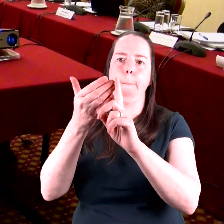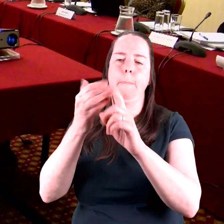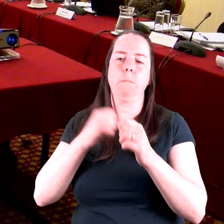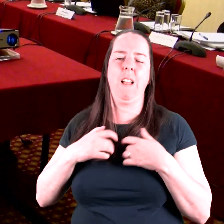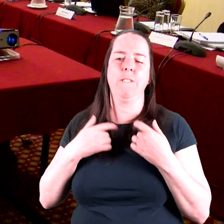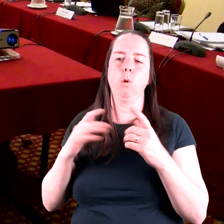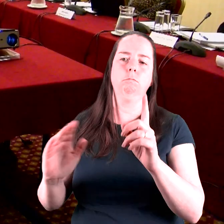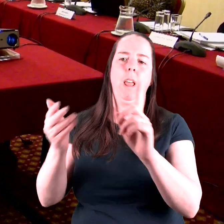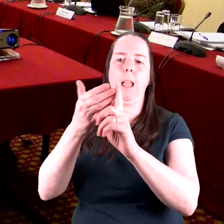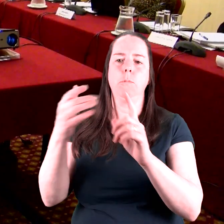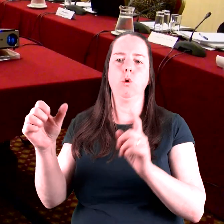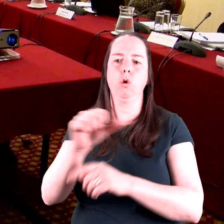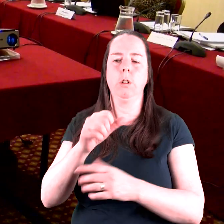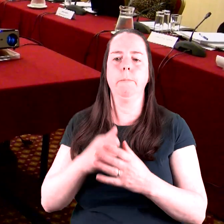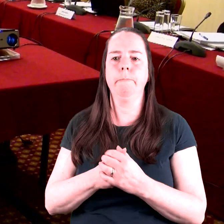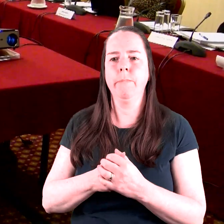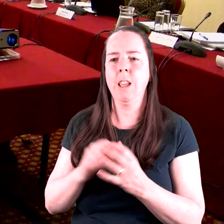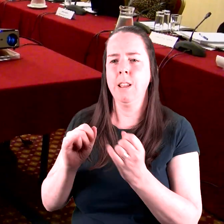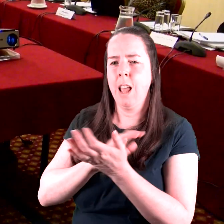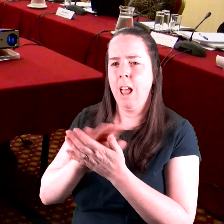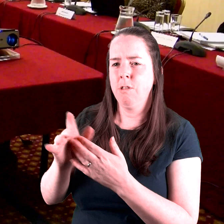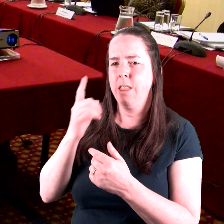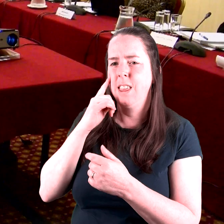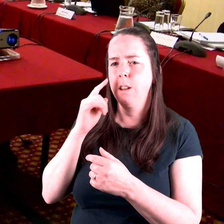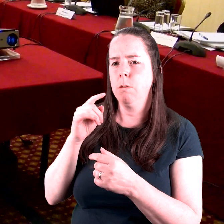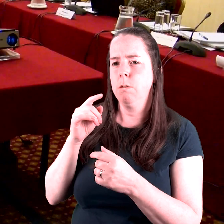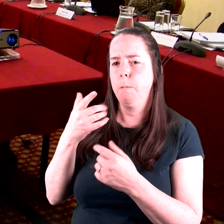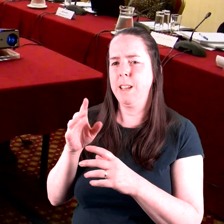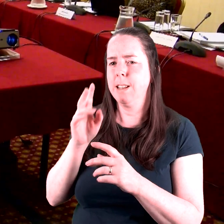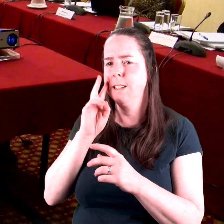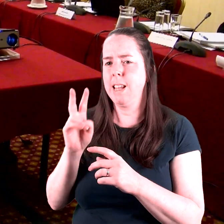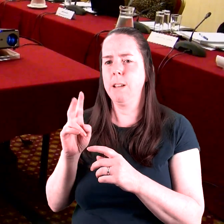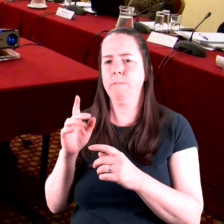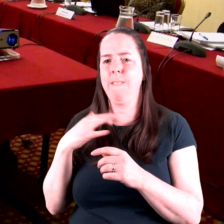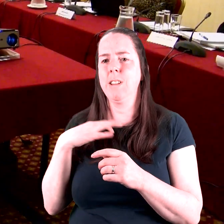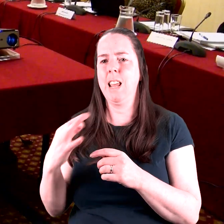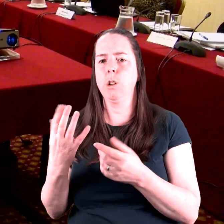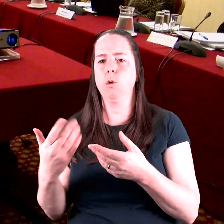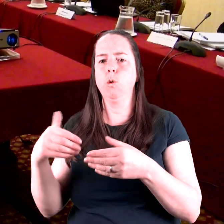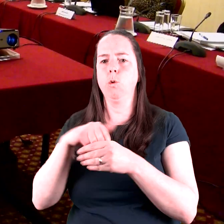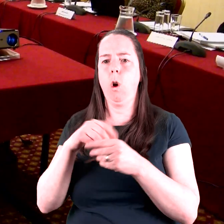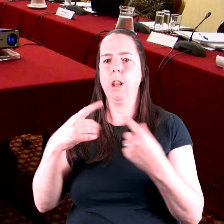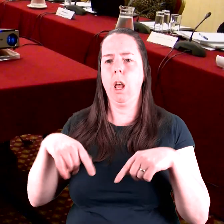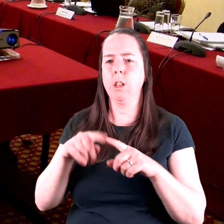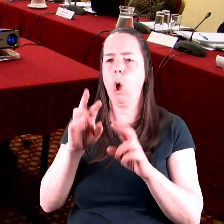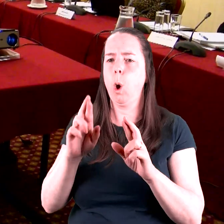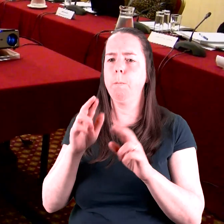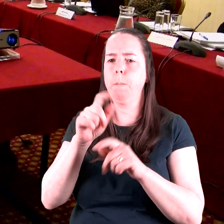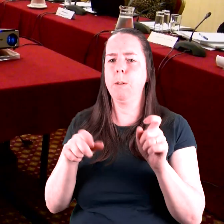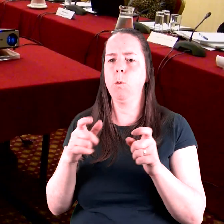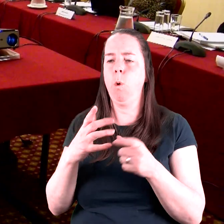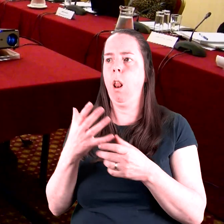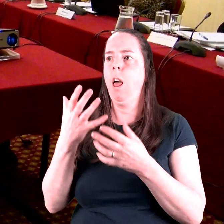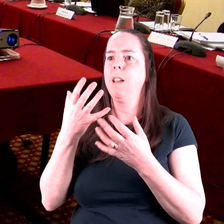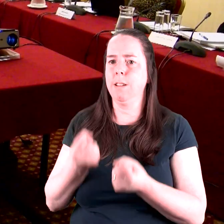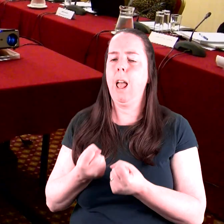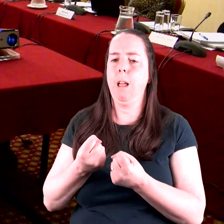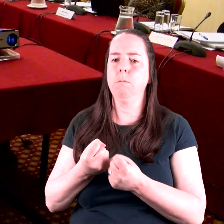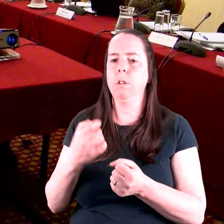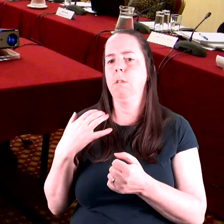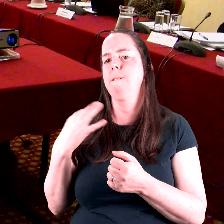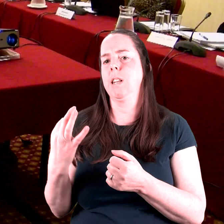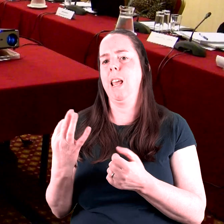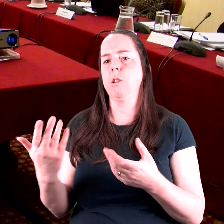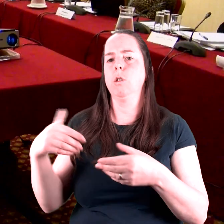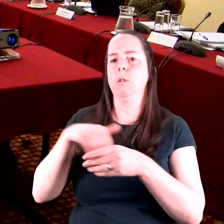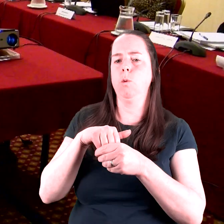view. Sarah, I think you will have seen that this is an invitation to join us, and Yes. I hope that people will